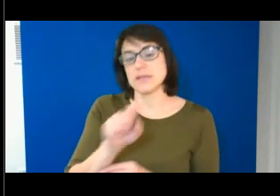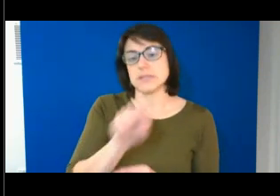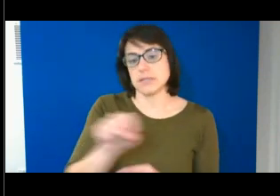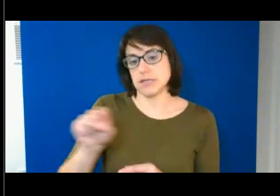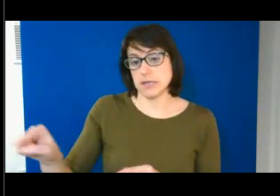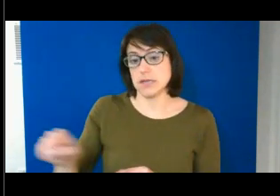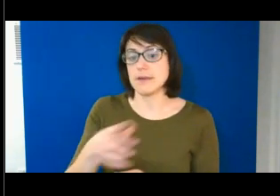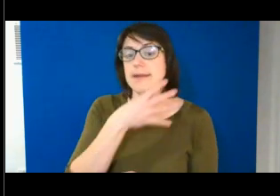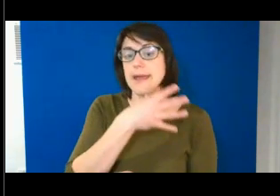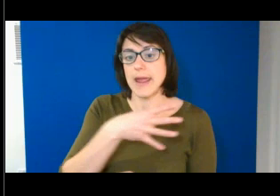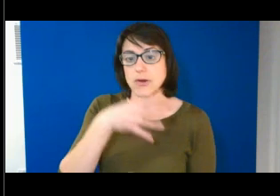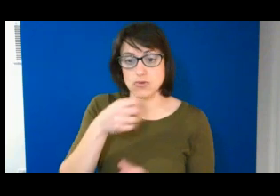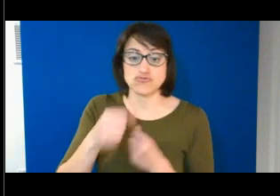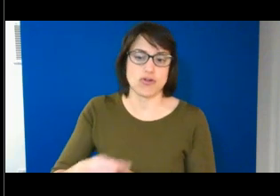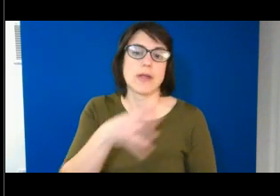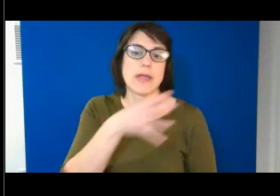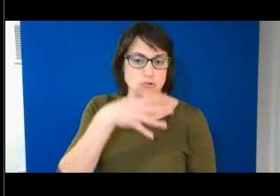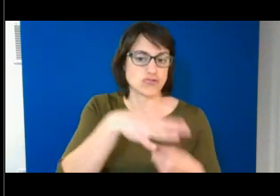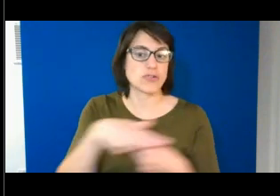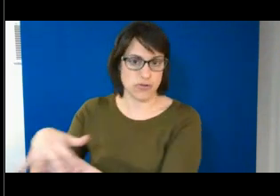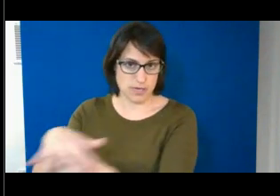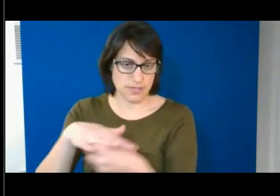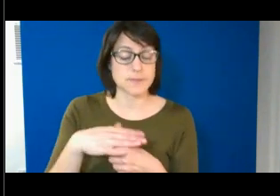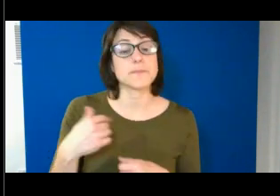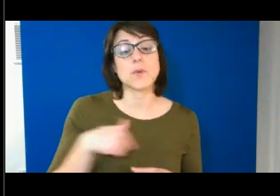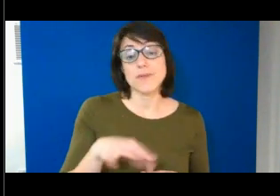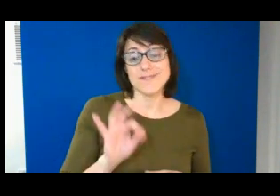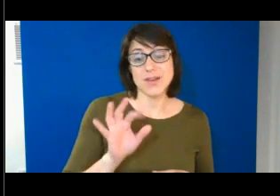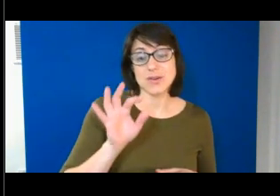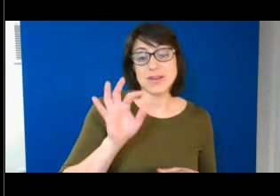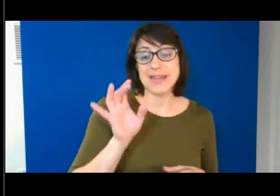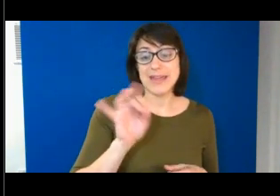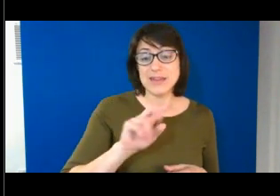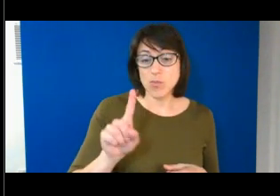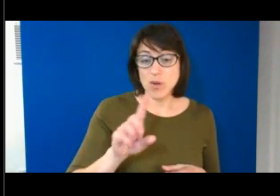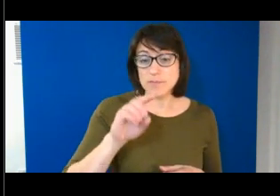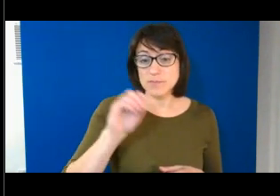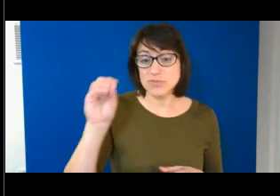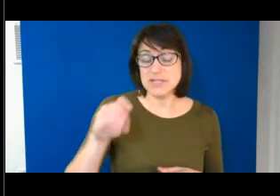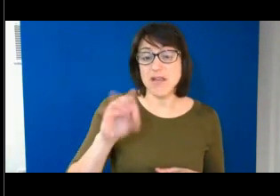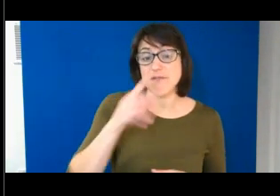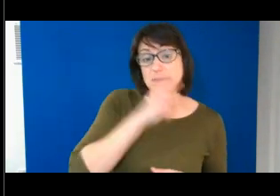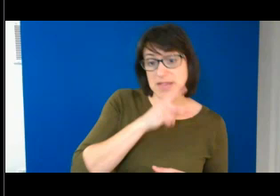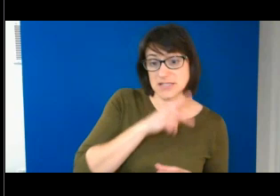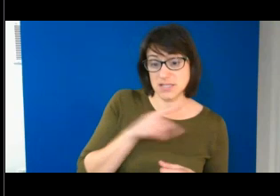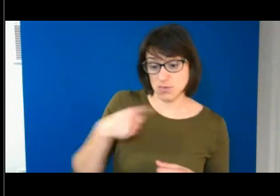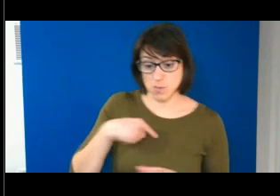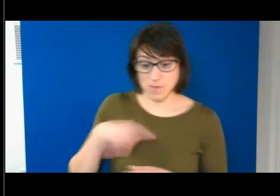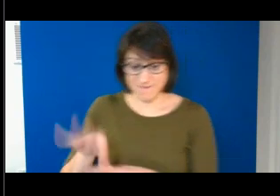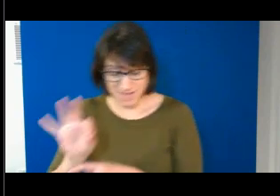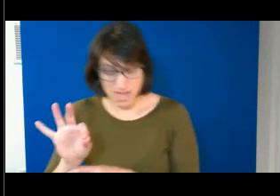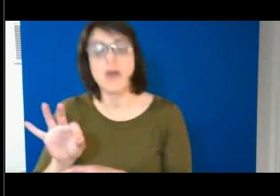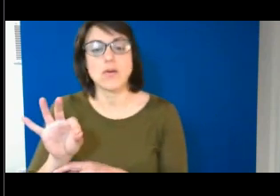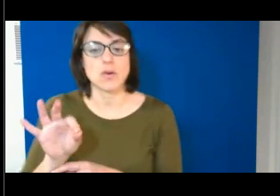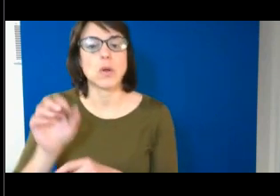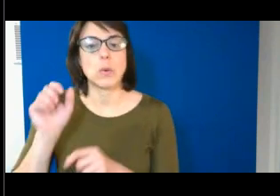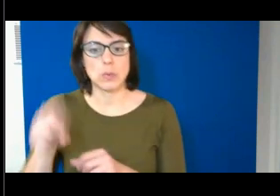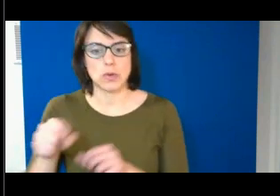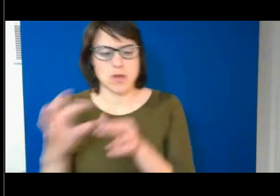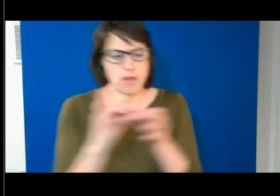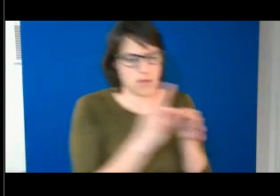the plastics that were found in these ag water banks were traced back to mulch, the plastic